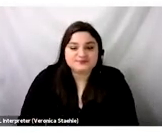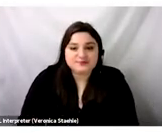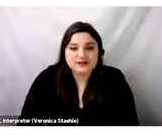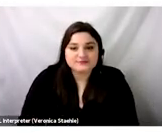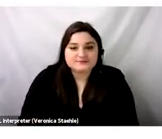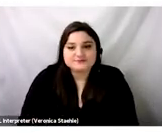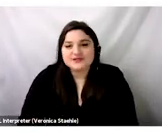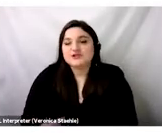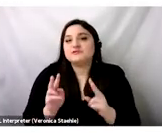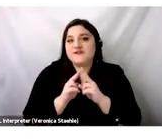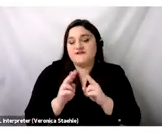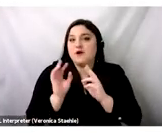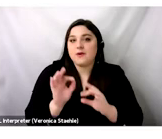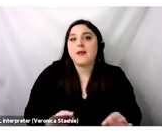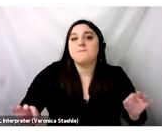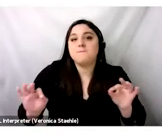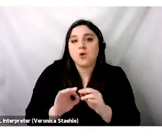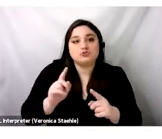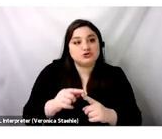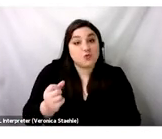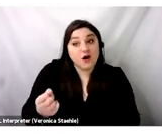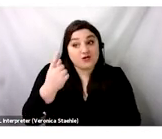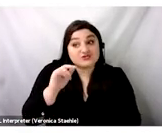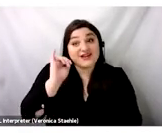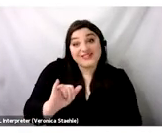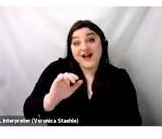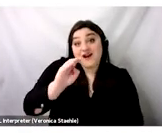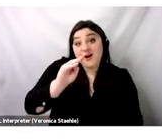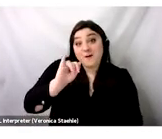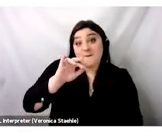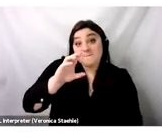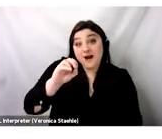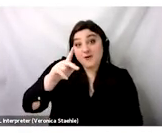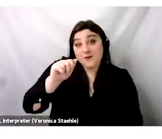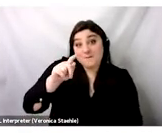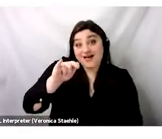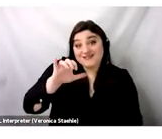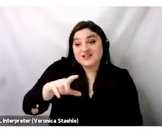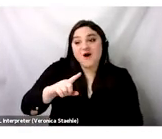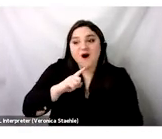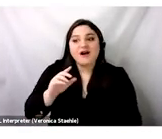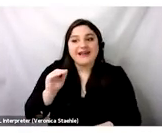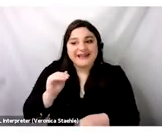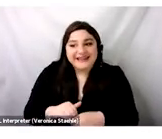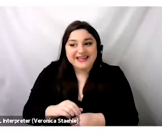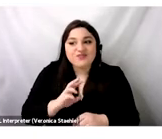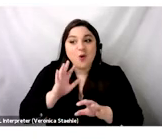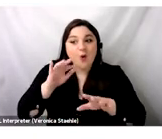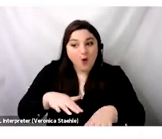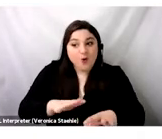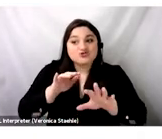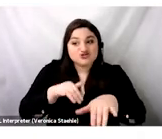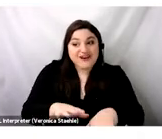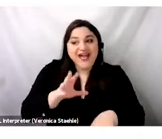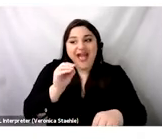that microplastics are in the global ocean and they are cycling with the ocean's currents.